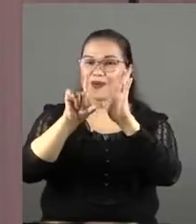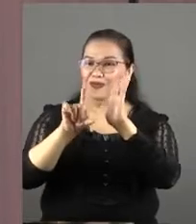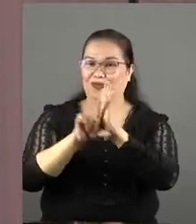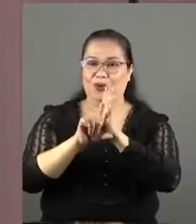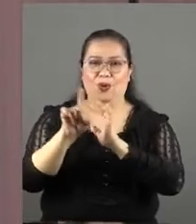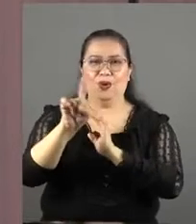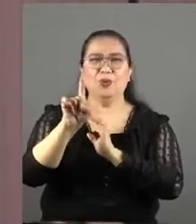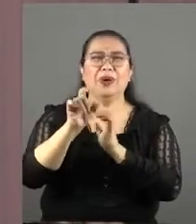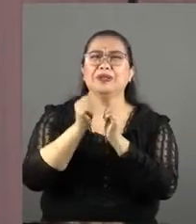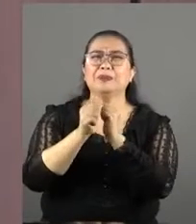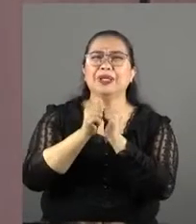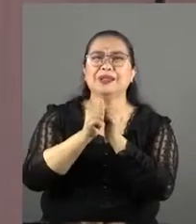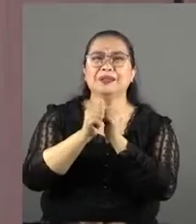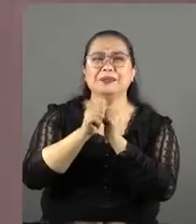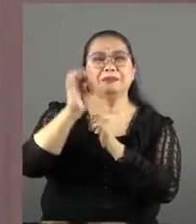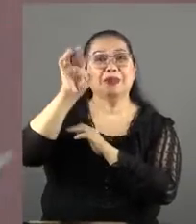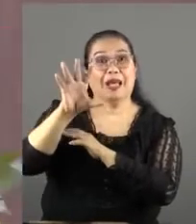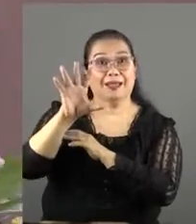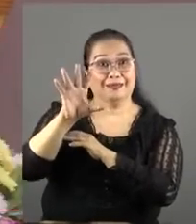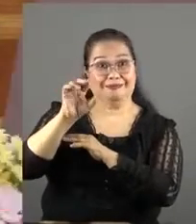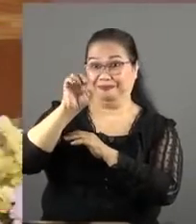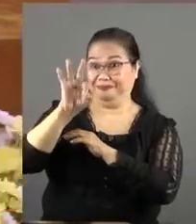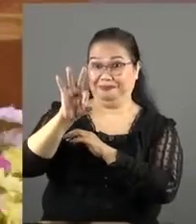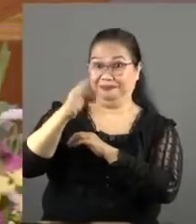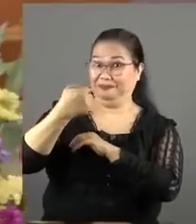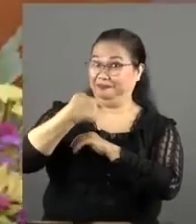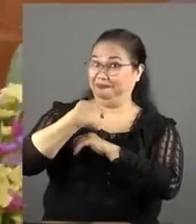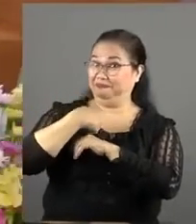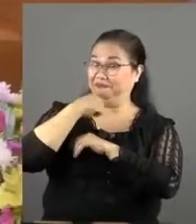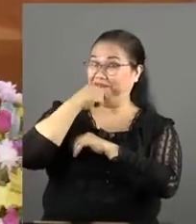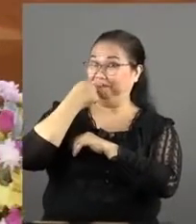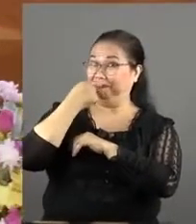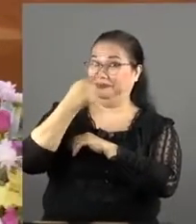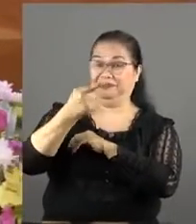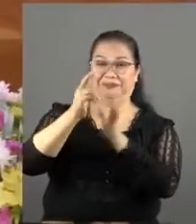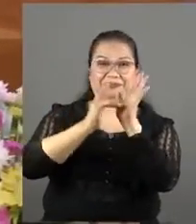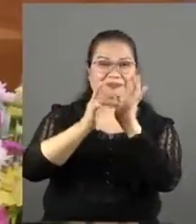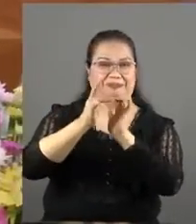mean, Pastor? If I have never told Jesus